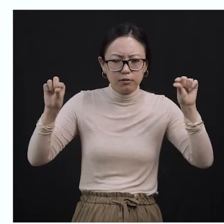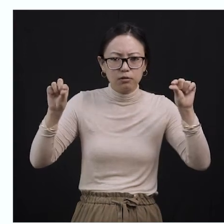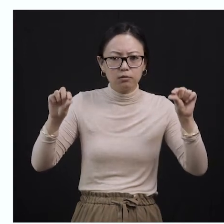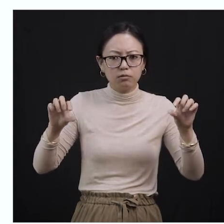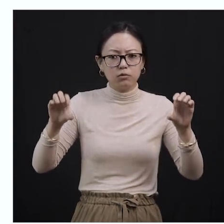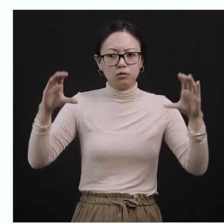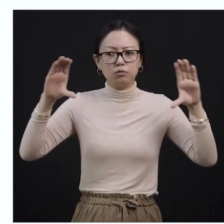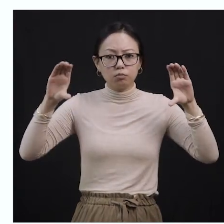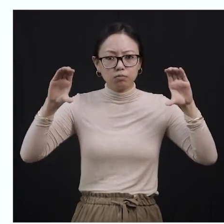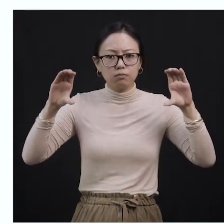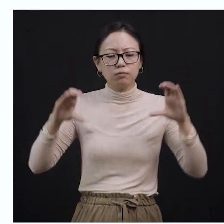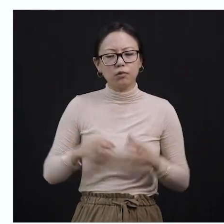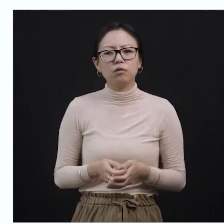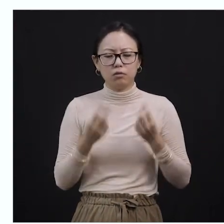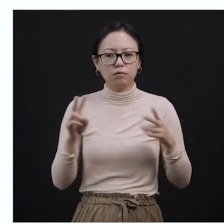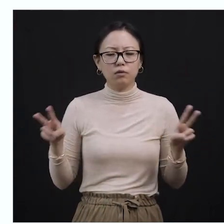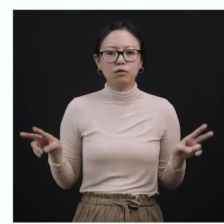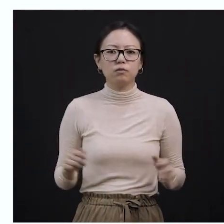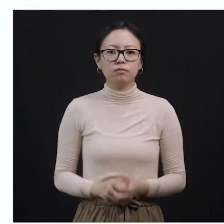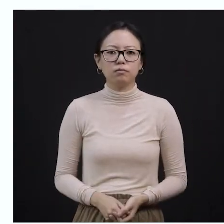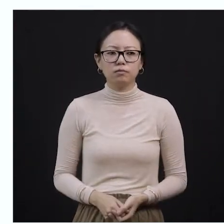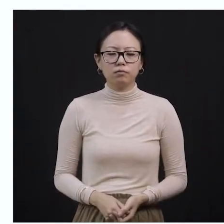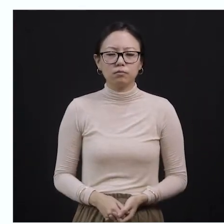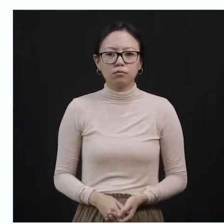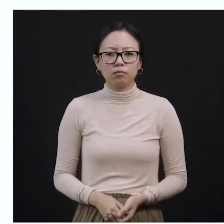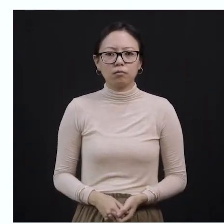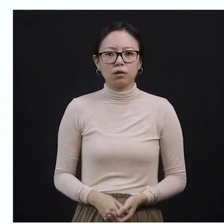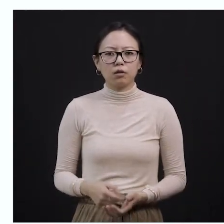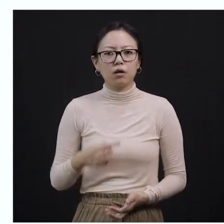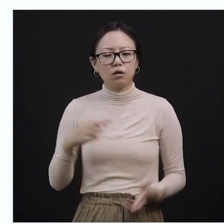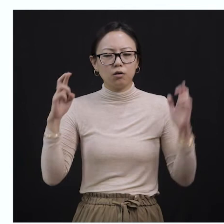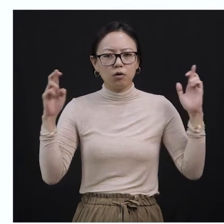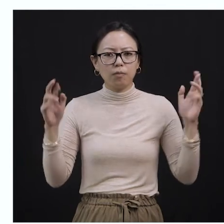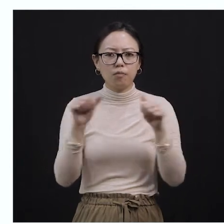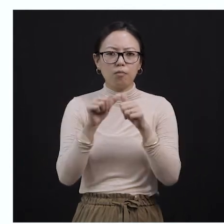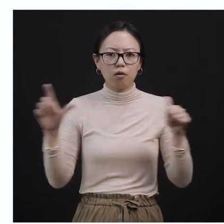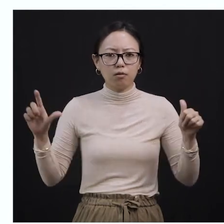thinnest, the thickest, and so on. All right, children? So I hope we are clear with that.